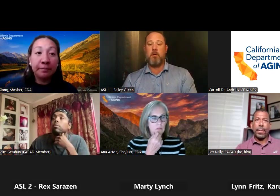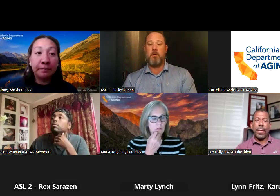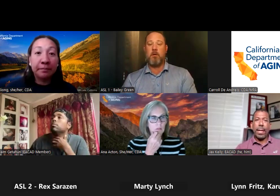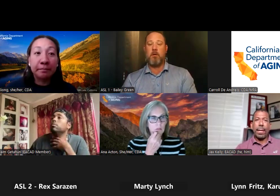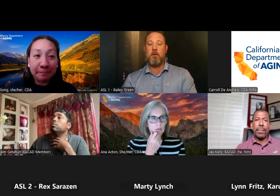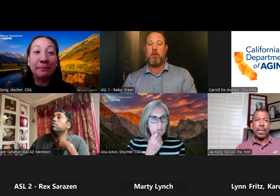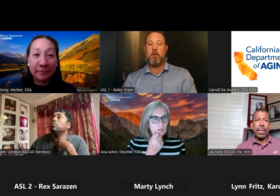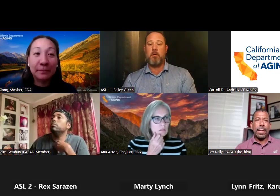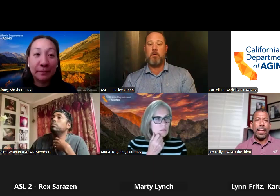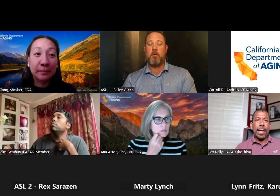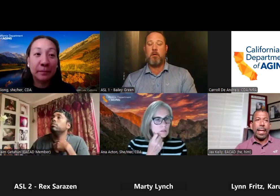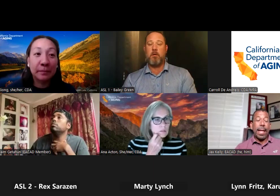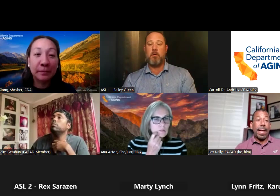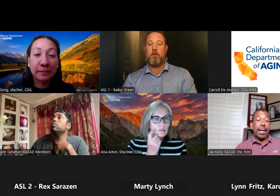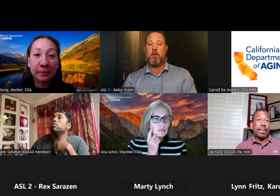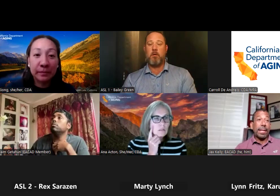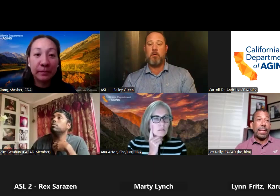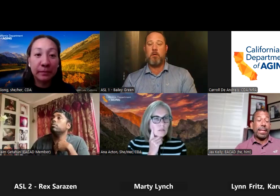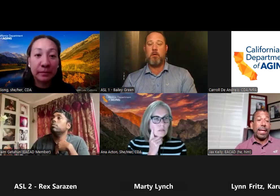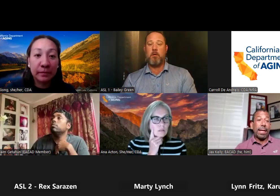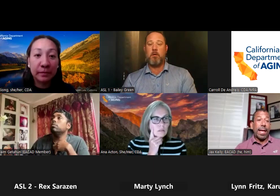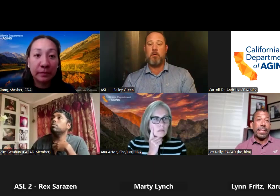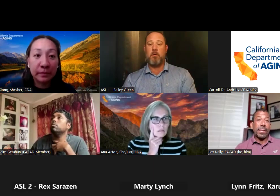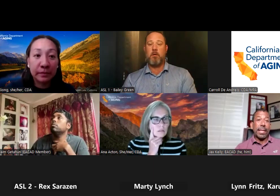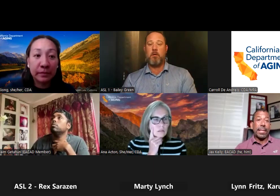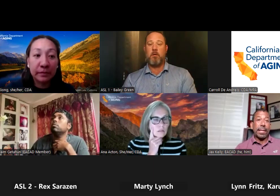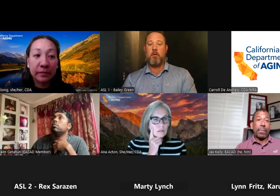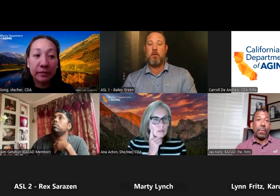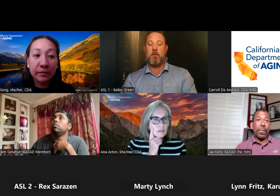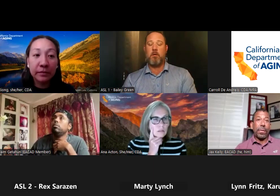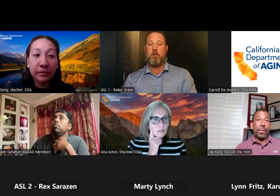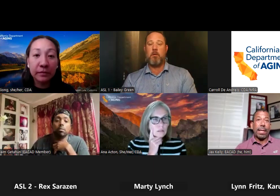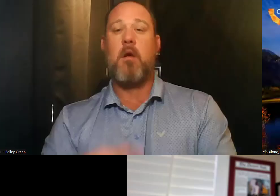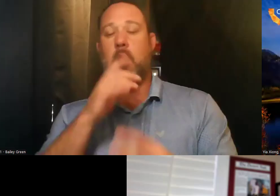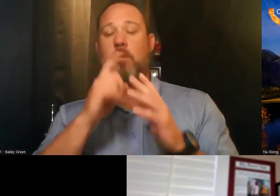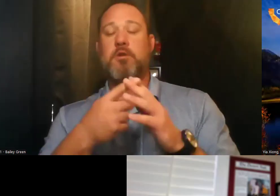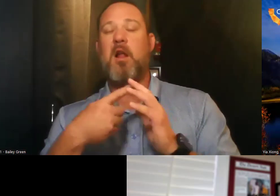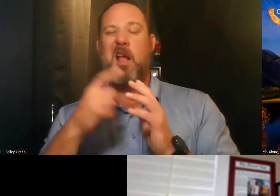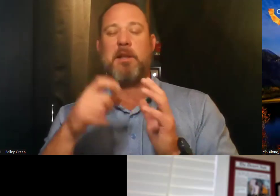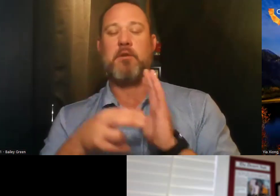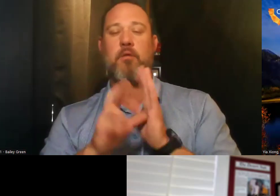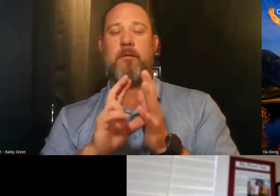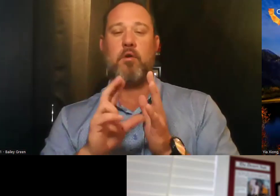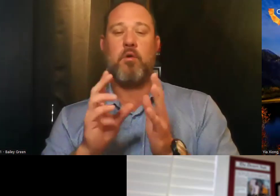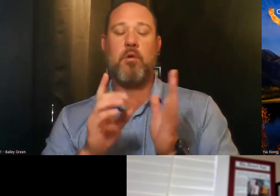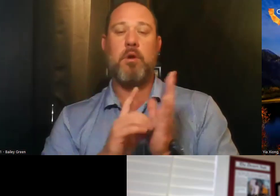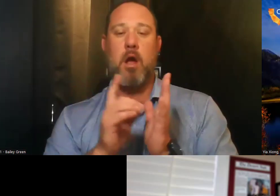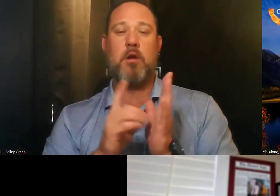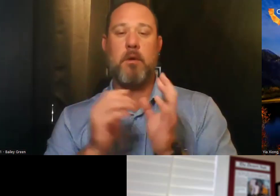I'll start. I honestly, yeah, I still need to review the document. But